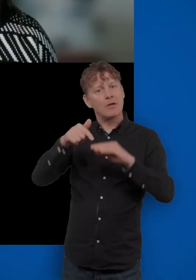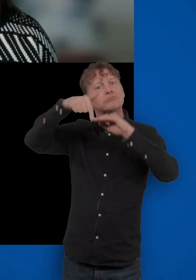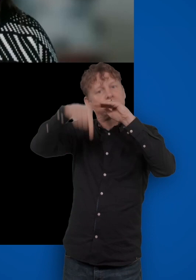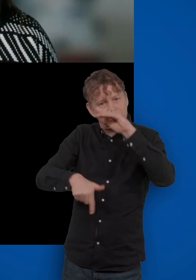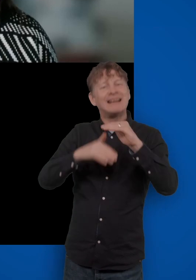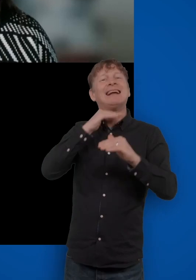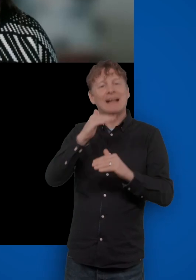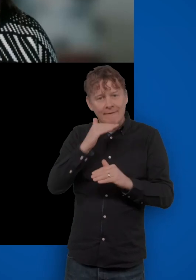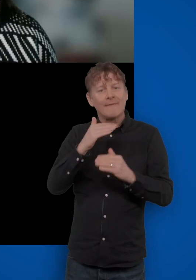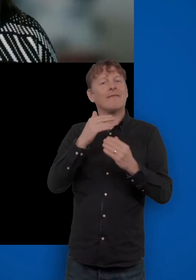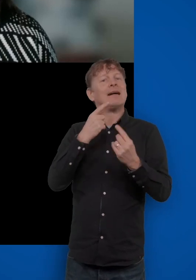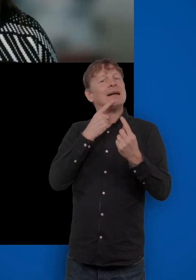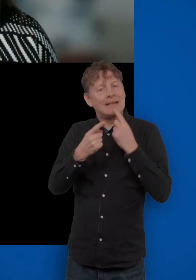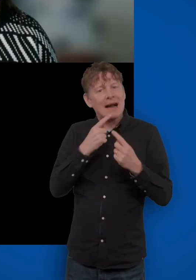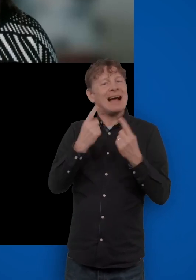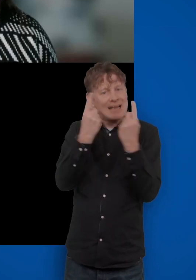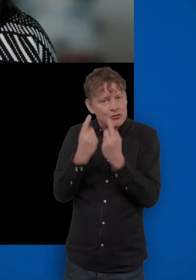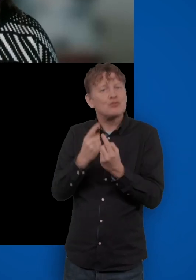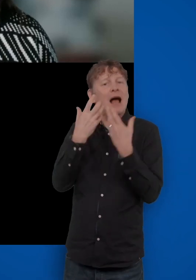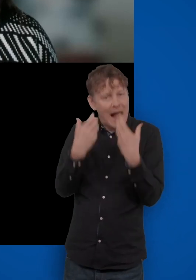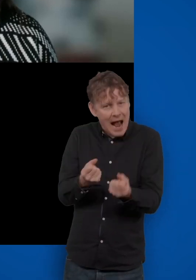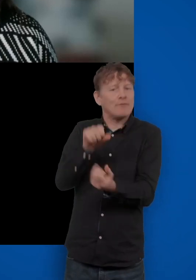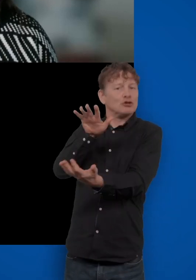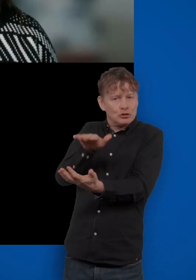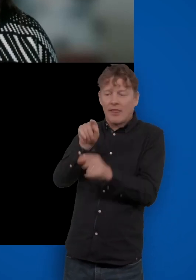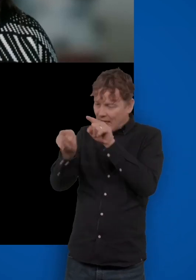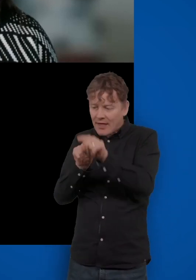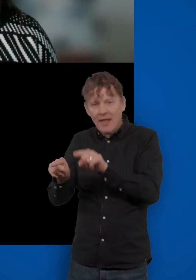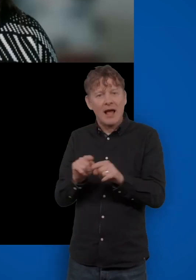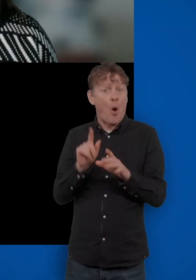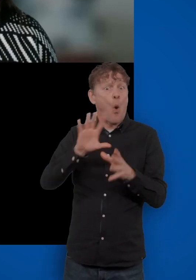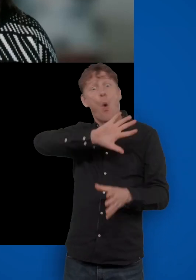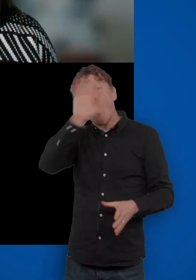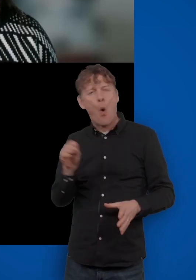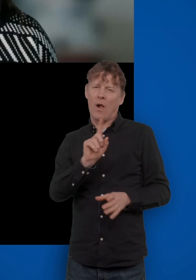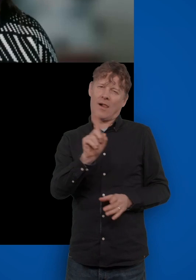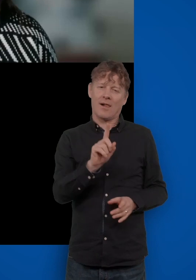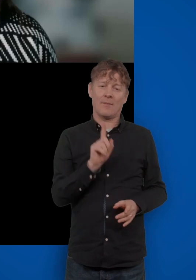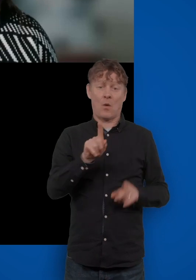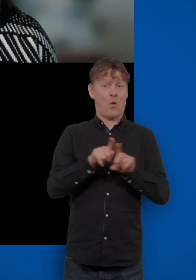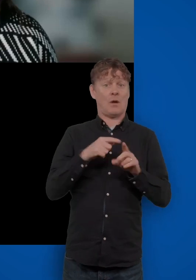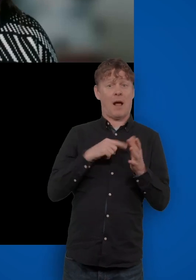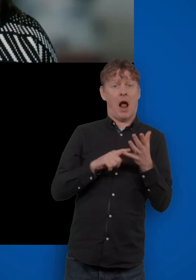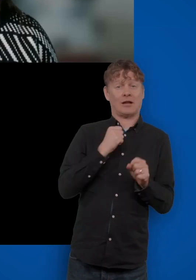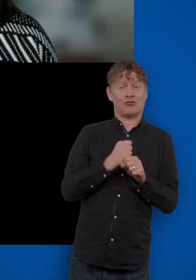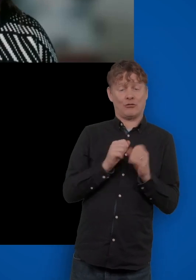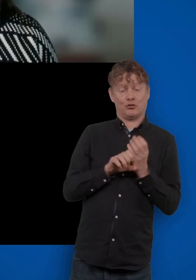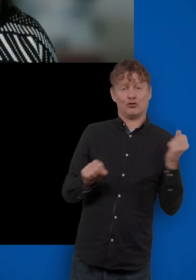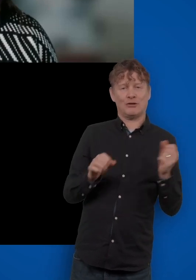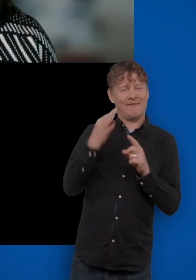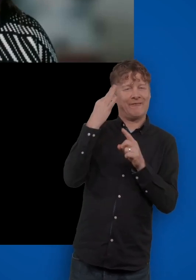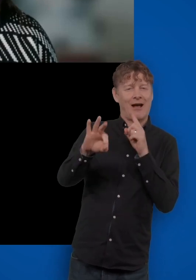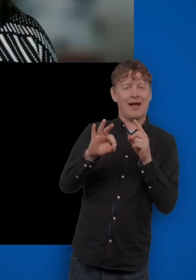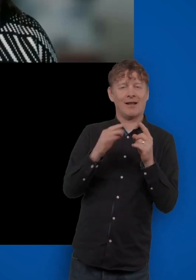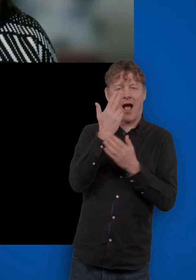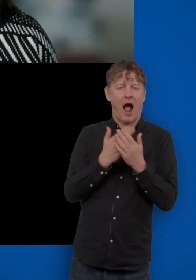that you can capture a lot of the issues that arise, even if it's not all of them. Also, secretly, my undergraduate degree was in fine art,